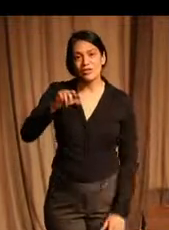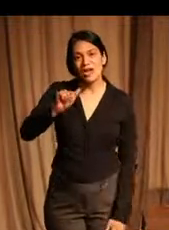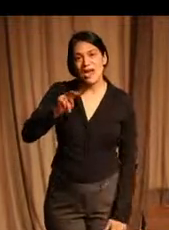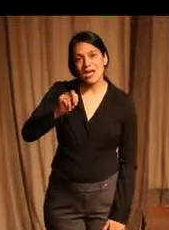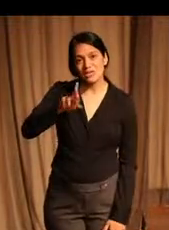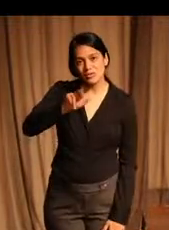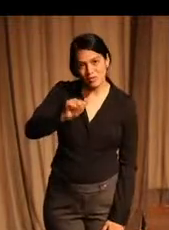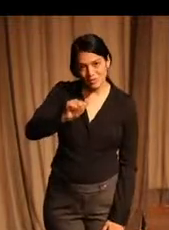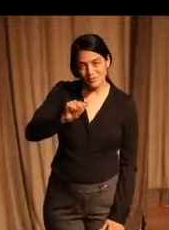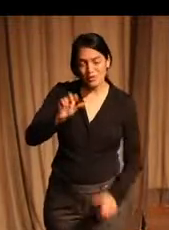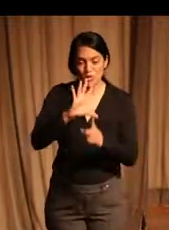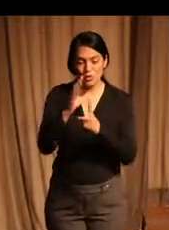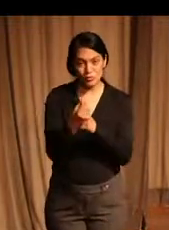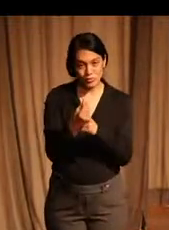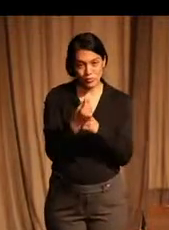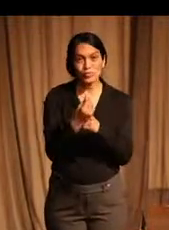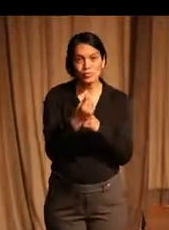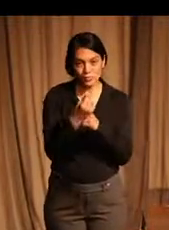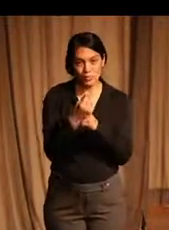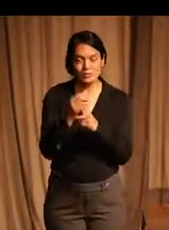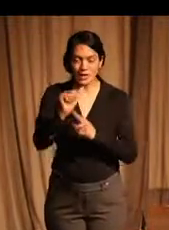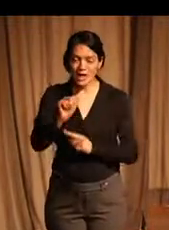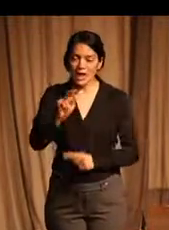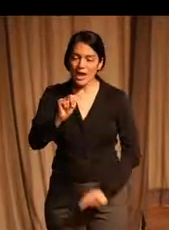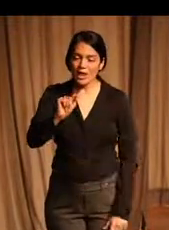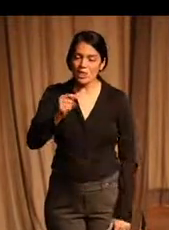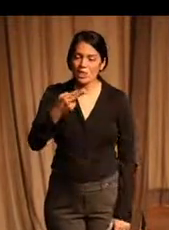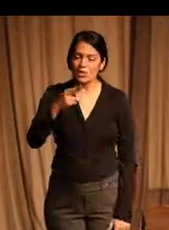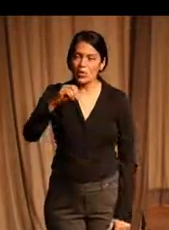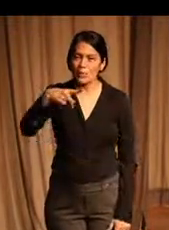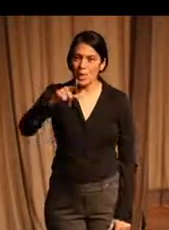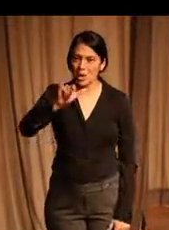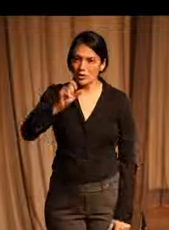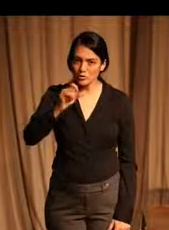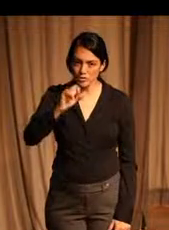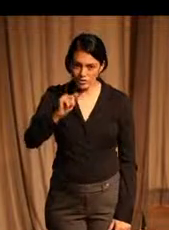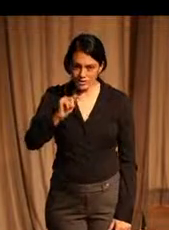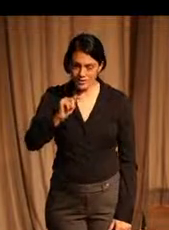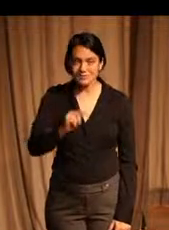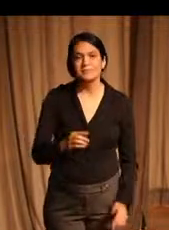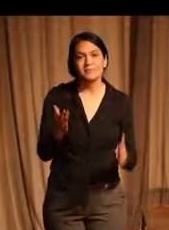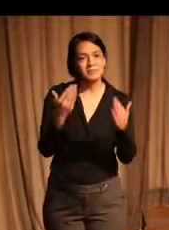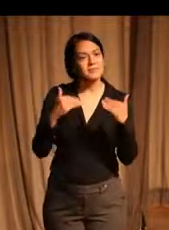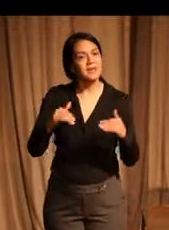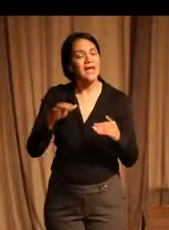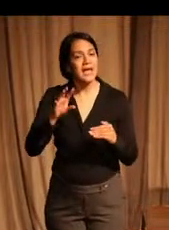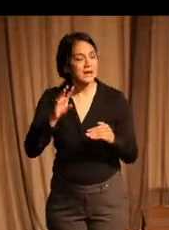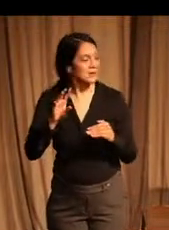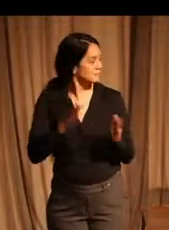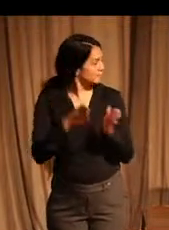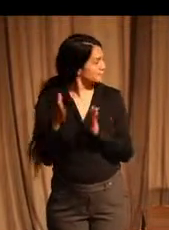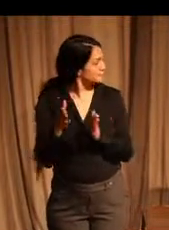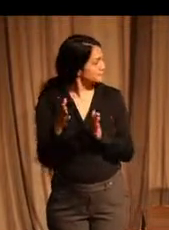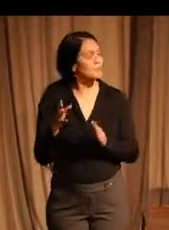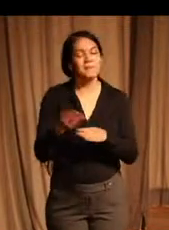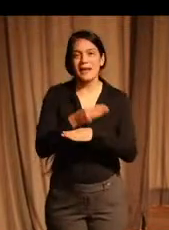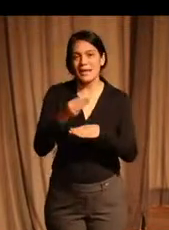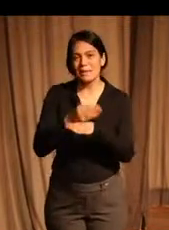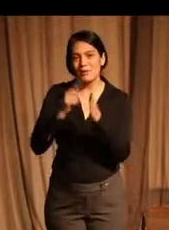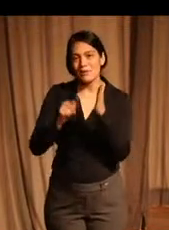cultural anthropologist, the award-winning curator and poet Natasha Marin, and Miami-based researcher and